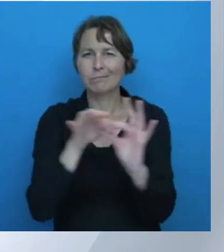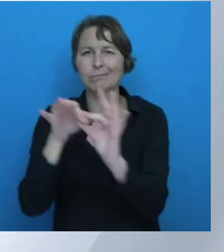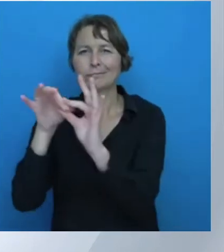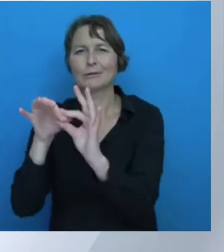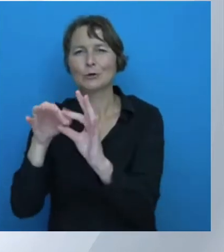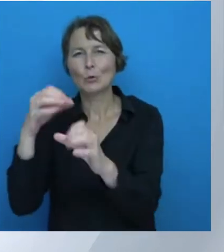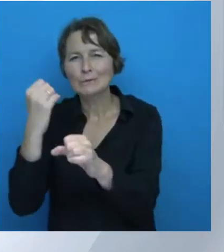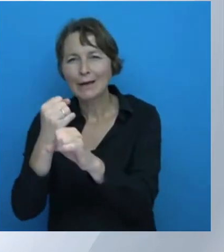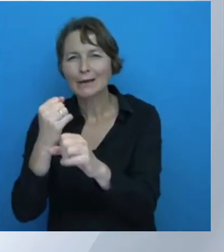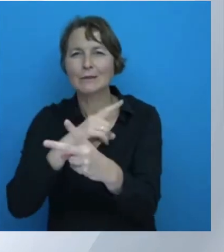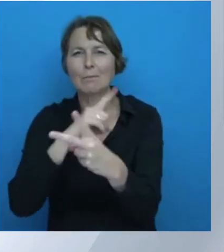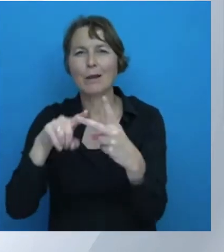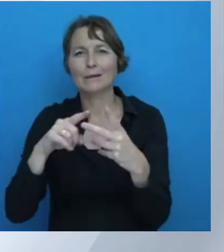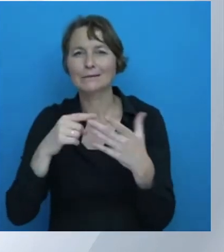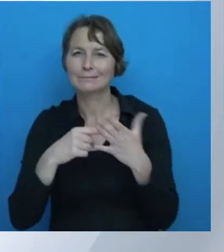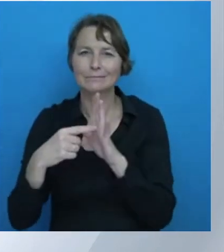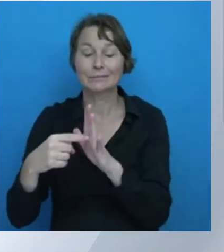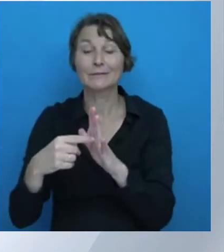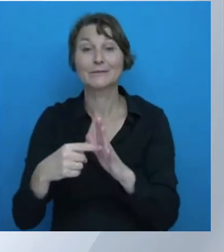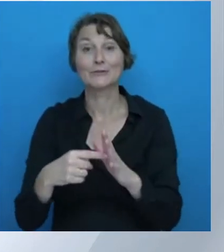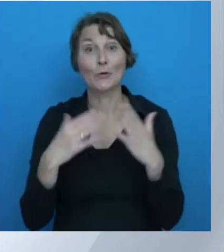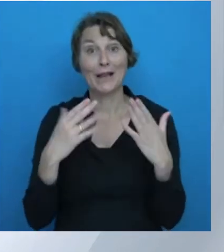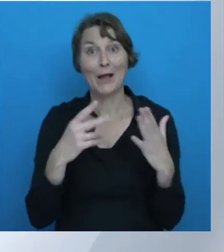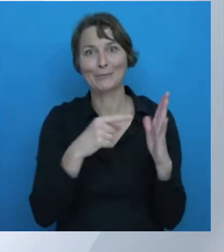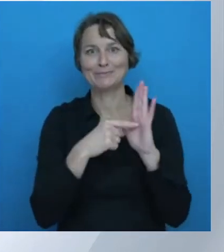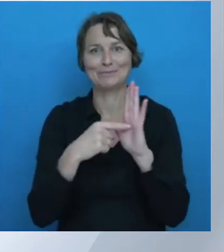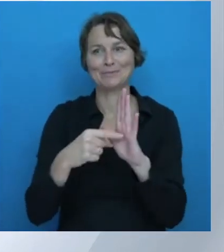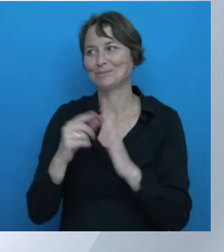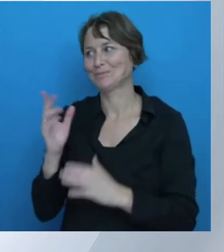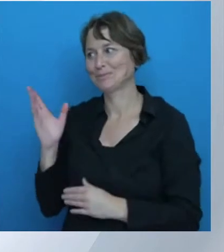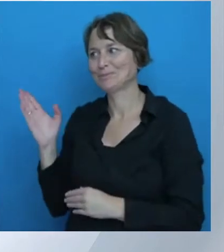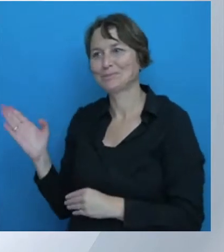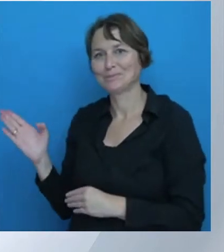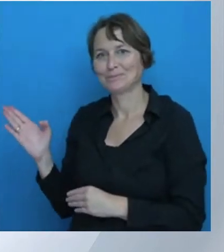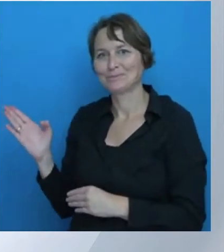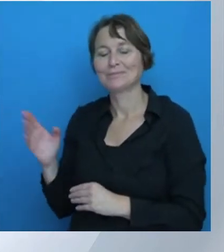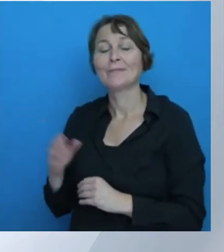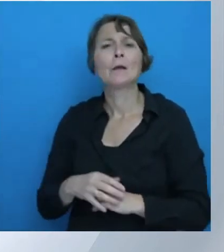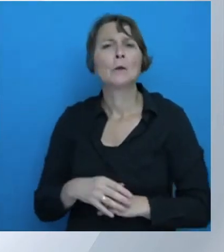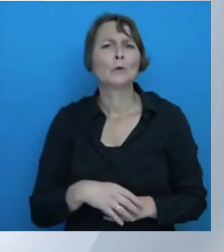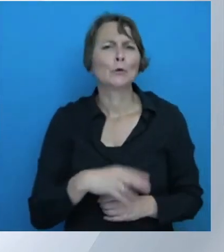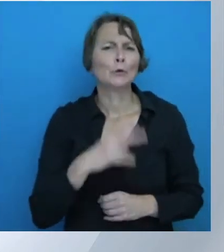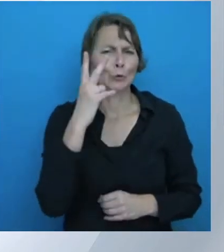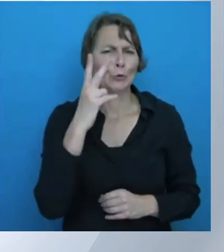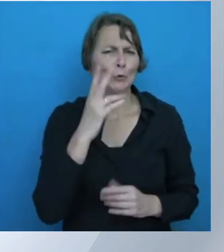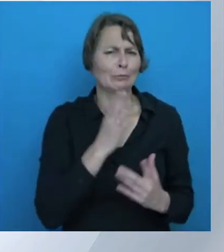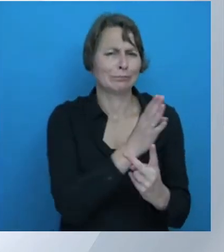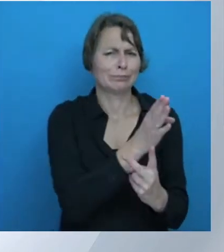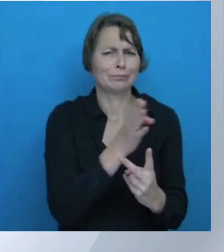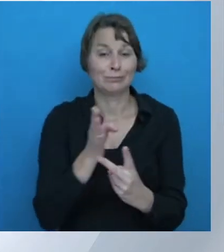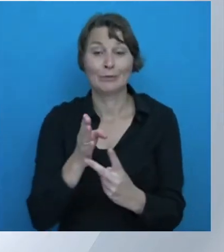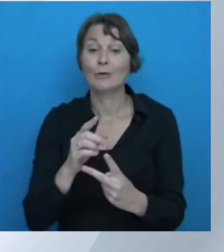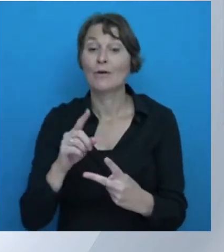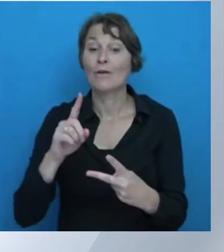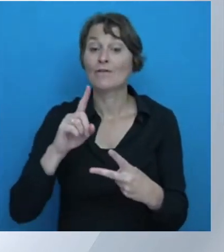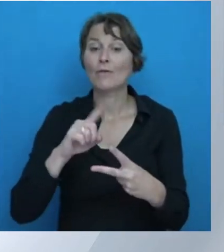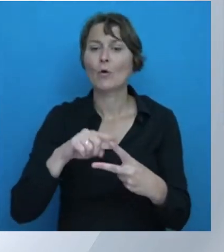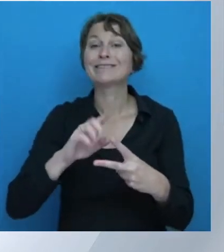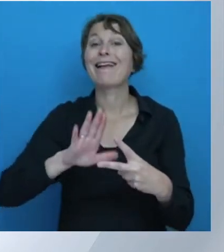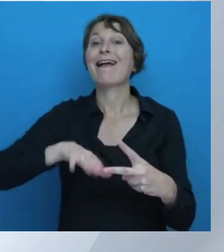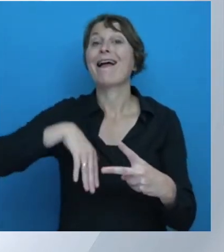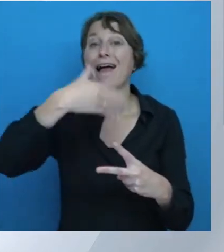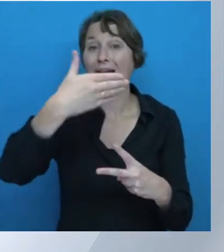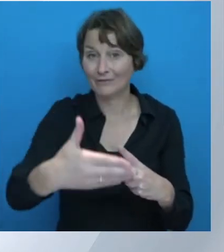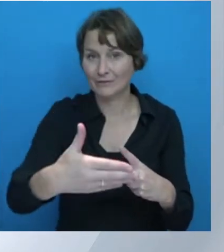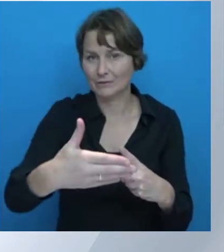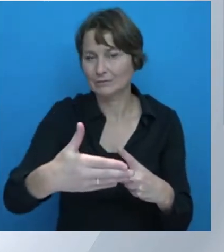So I'm going to give you a demo now. And to do that, I've got two approaches. One, we're going to look at bolt-on, what you can still do, and to get a view